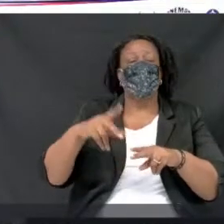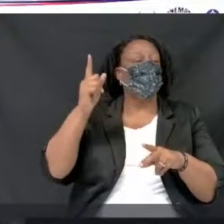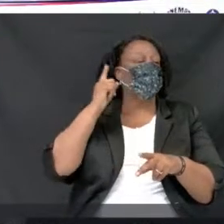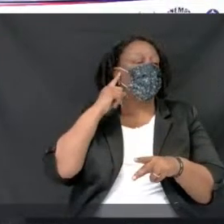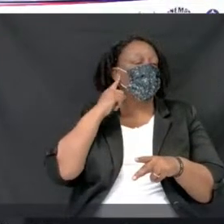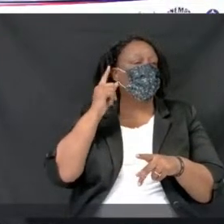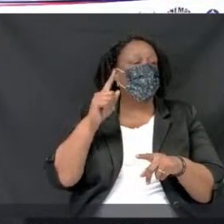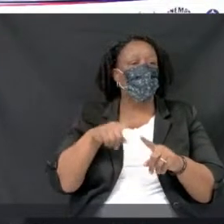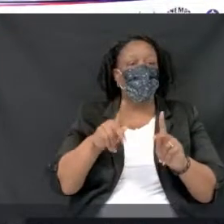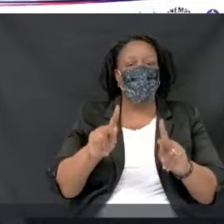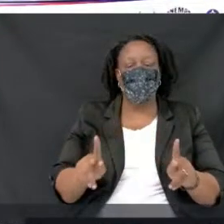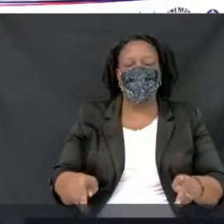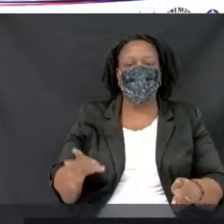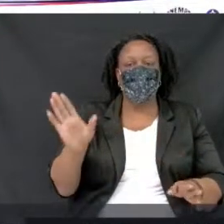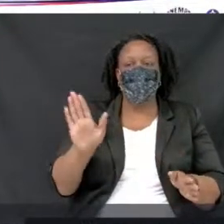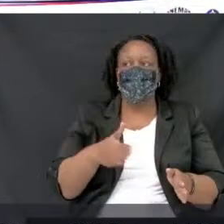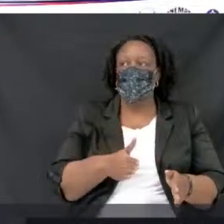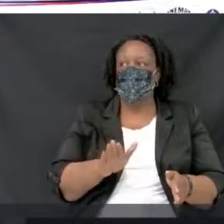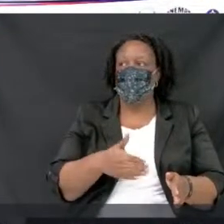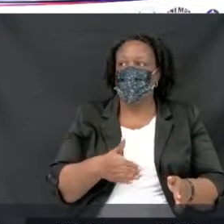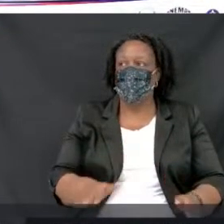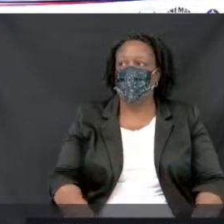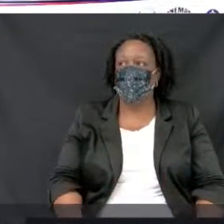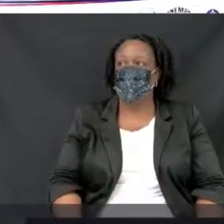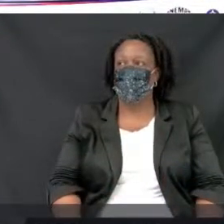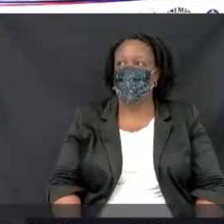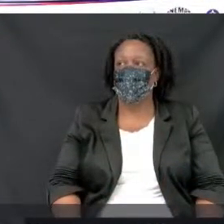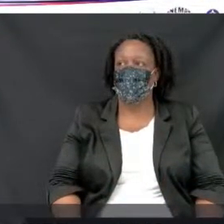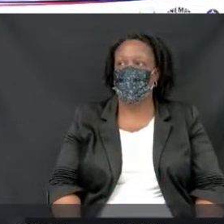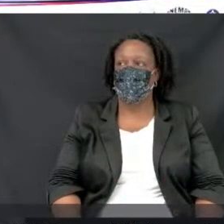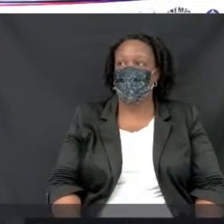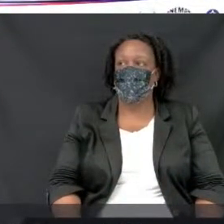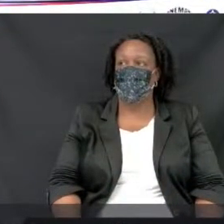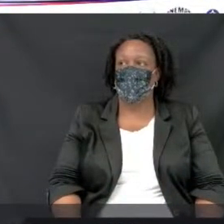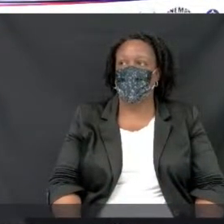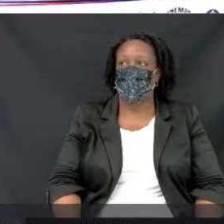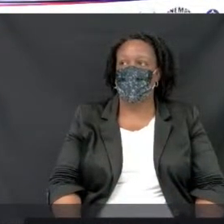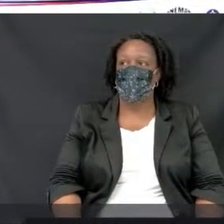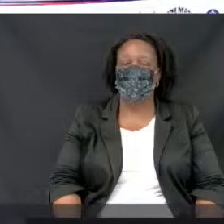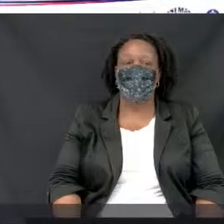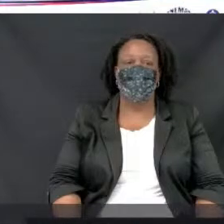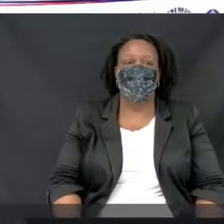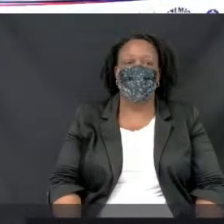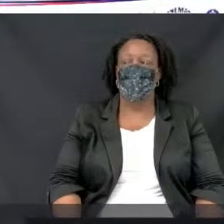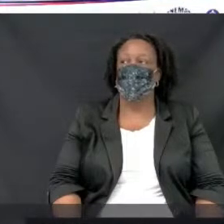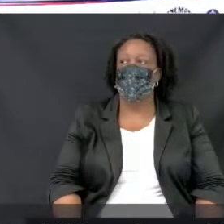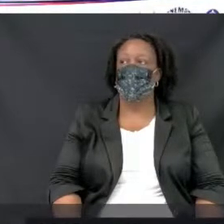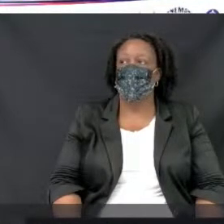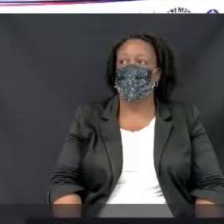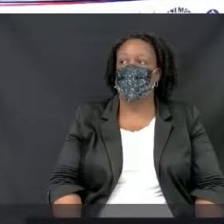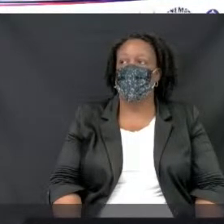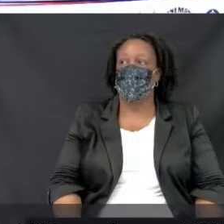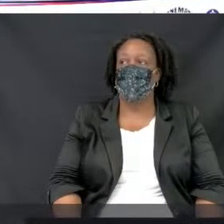COVID-19. They are usually kept in little bars and things like that.